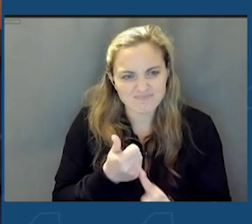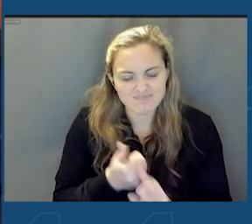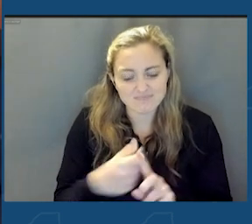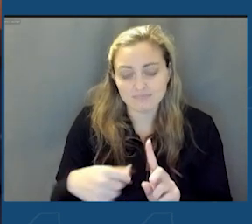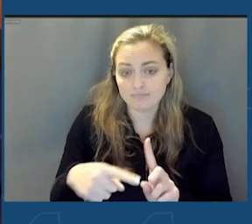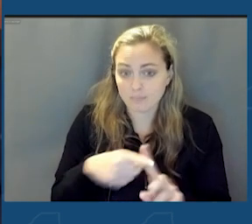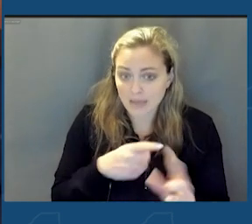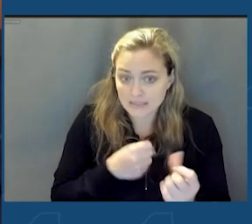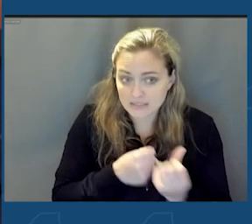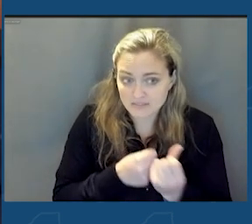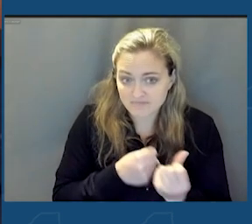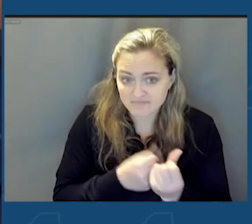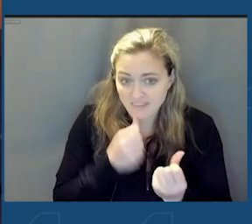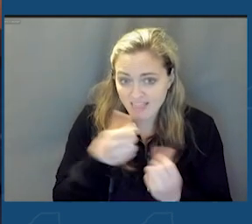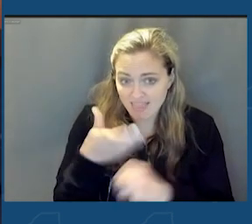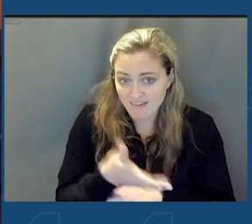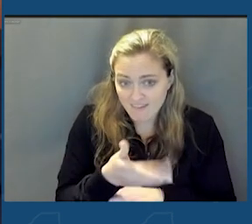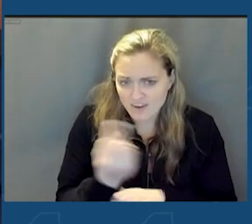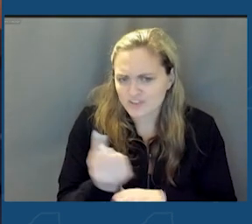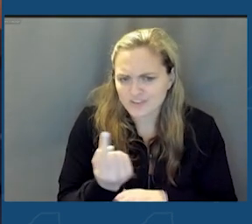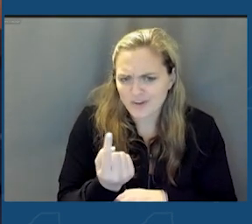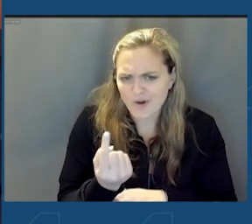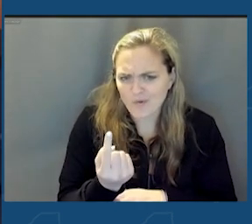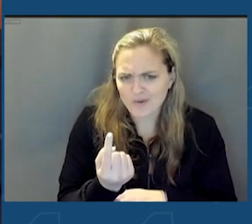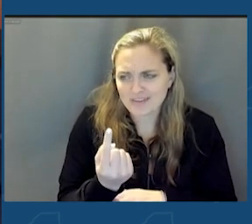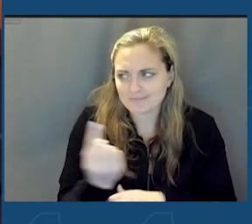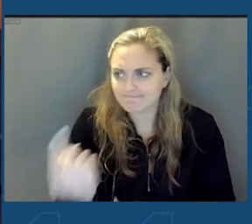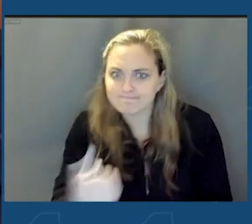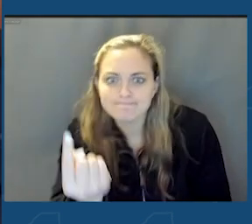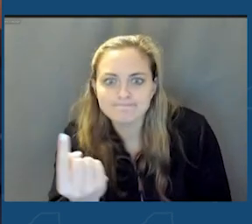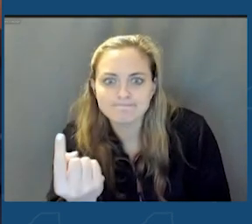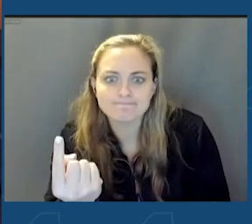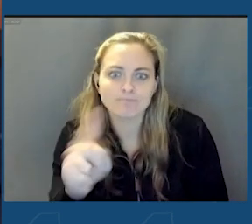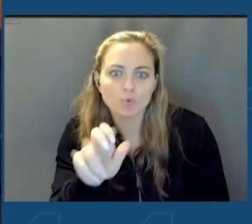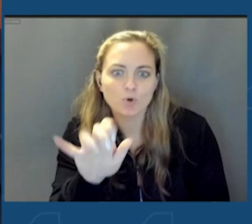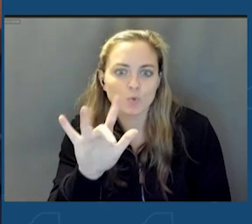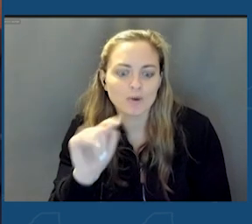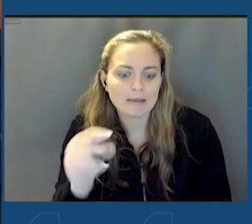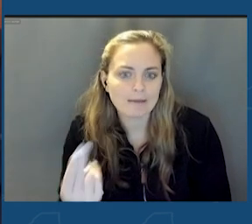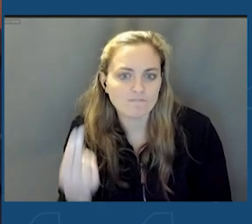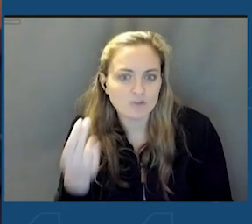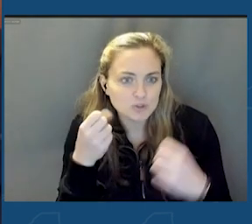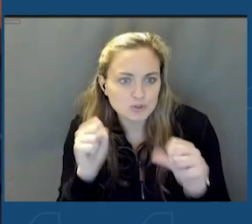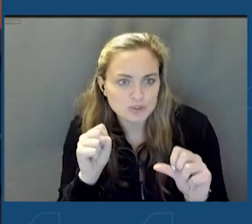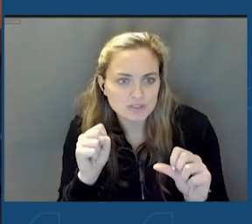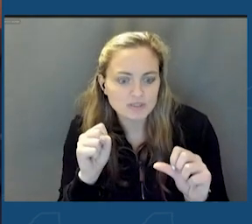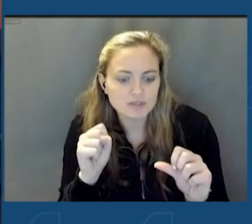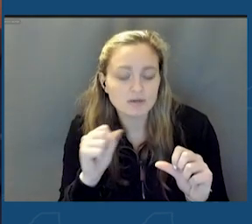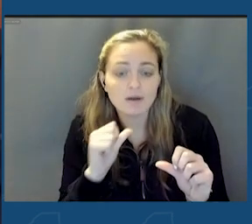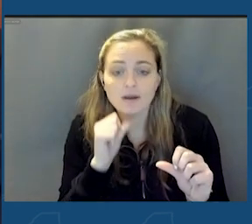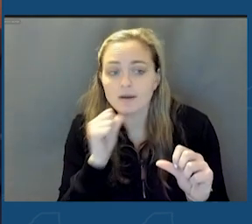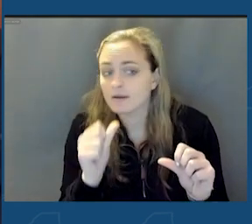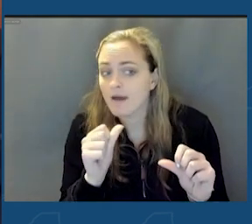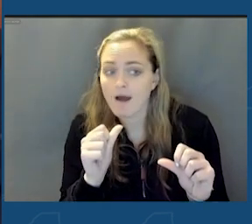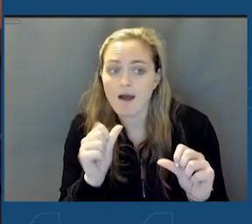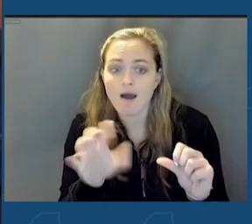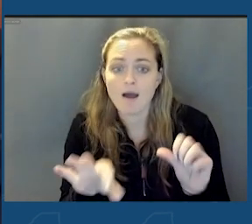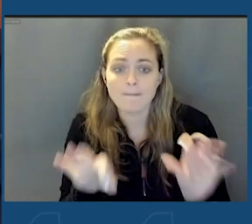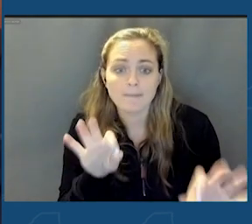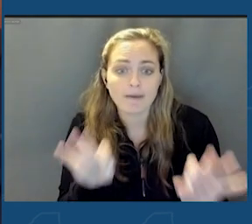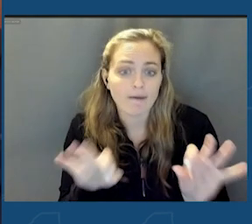not around, she's always out there by herself on 125th Street. not picking up used